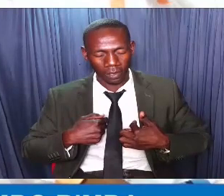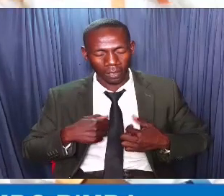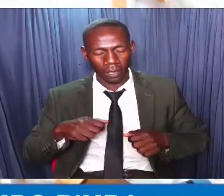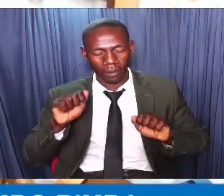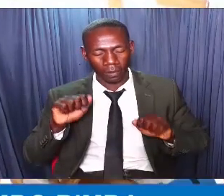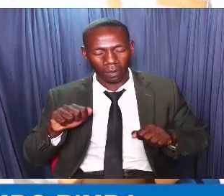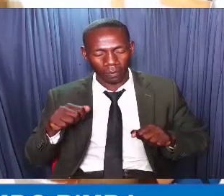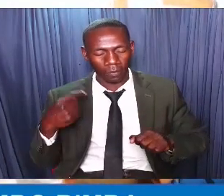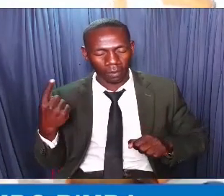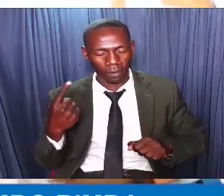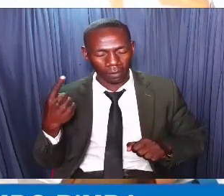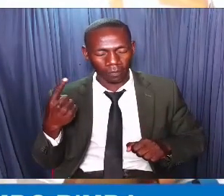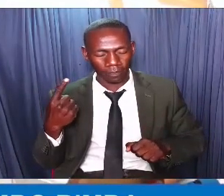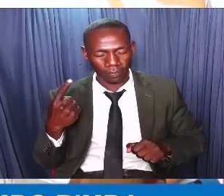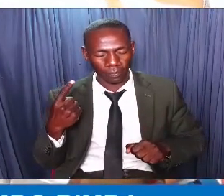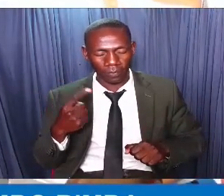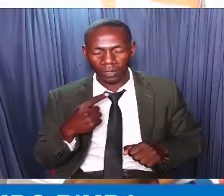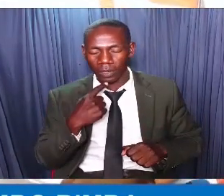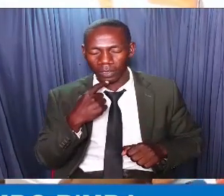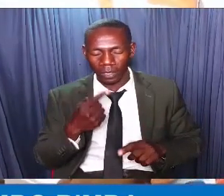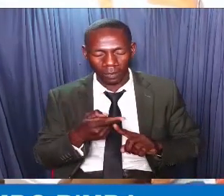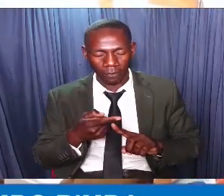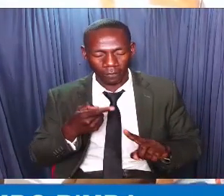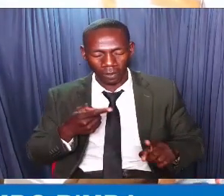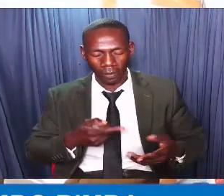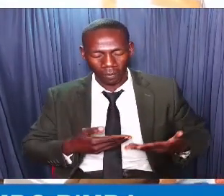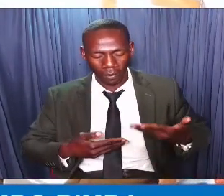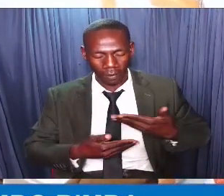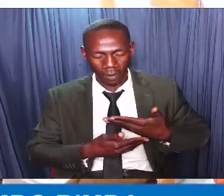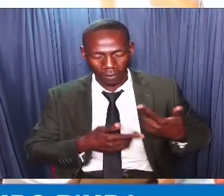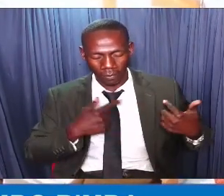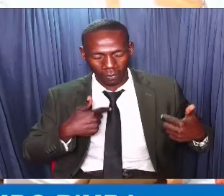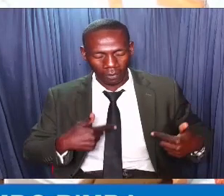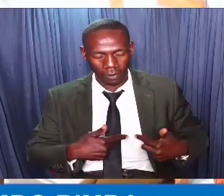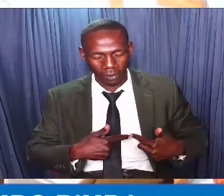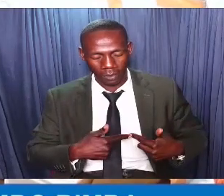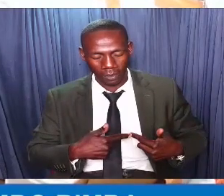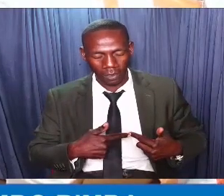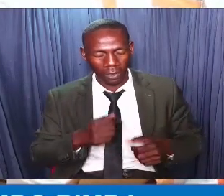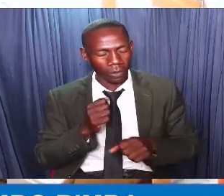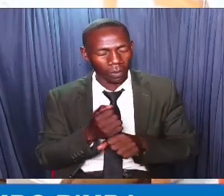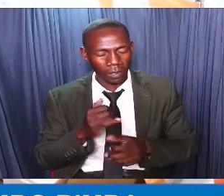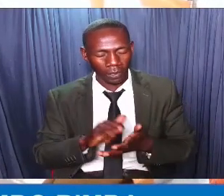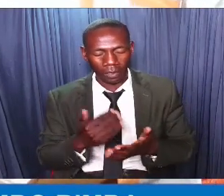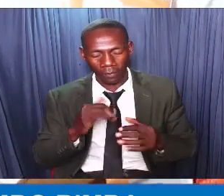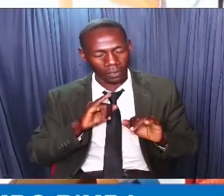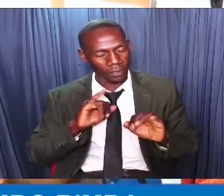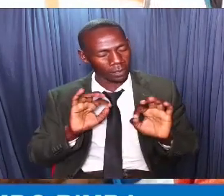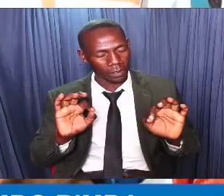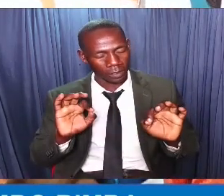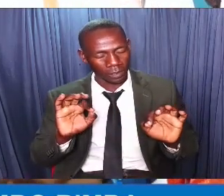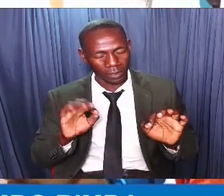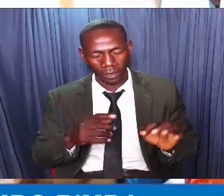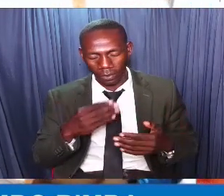Siwezi mwenyewe. Because I can't on my own. Useme hivyo kutoka chini ya moyo wako. And say so from down your heart. Kazi ulio nayo si kitu. The work you have is